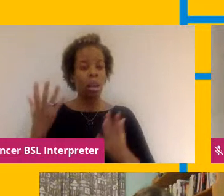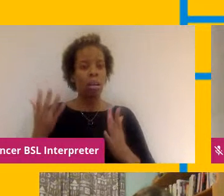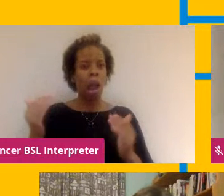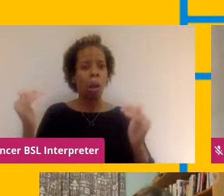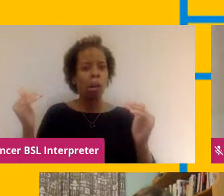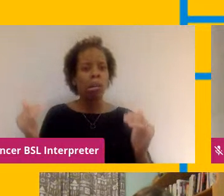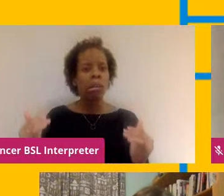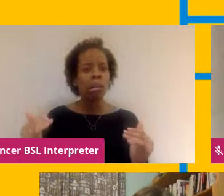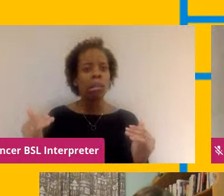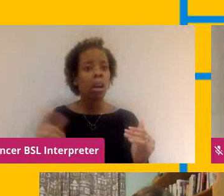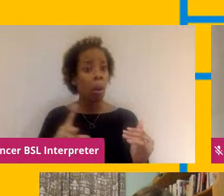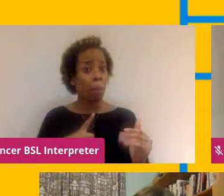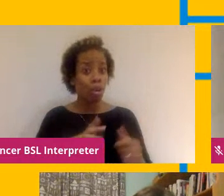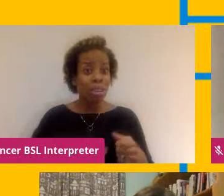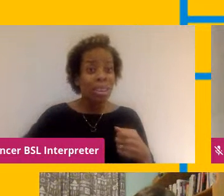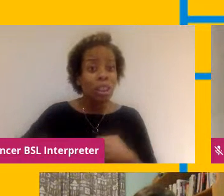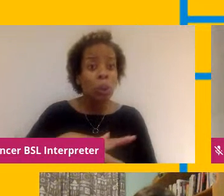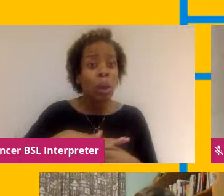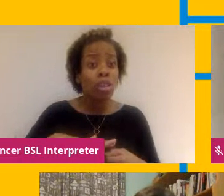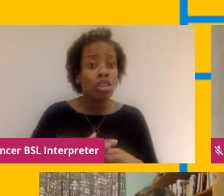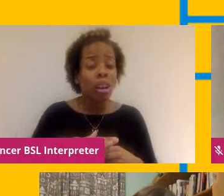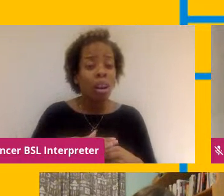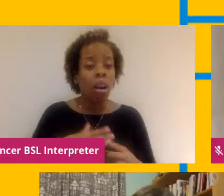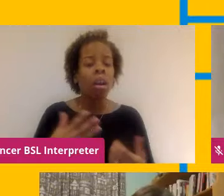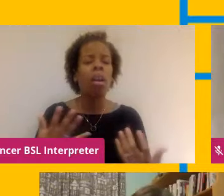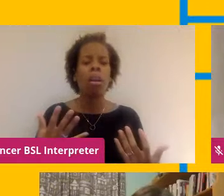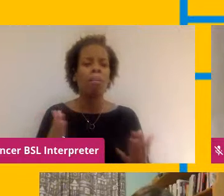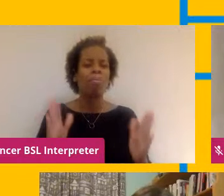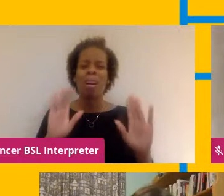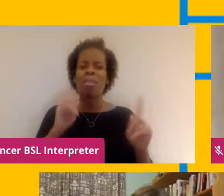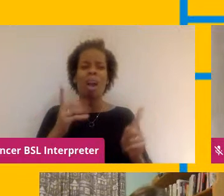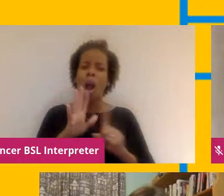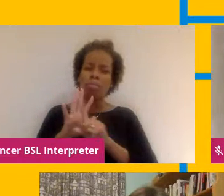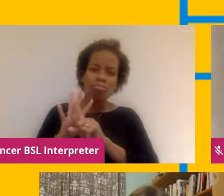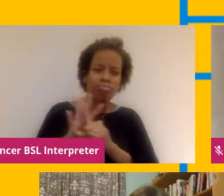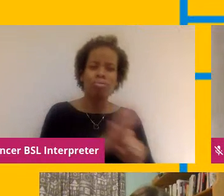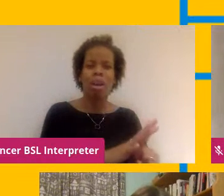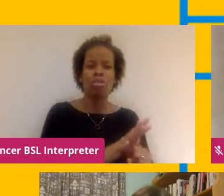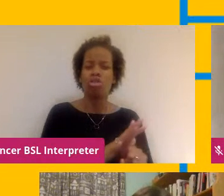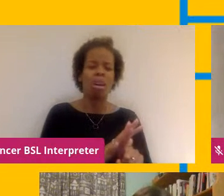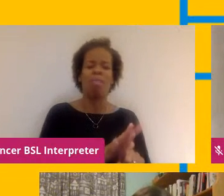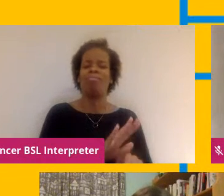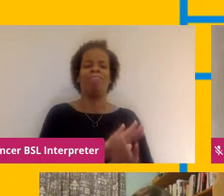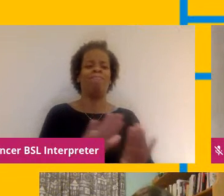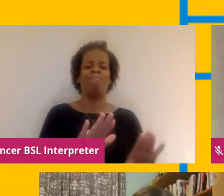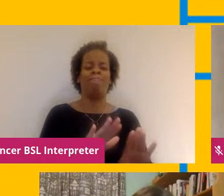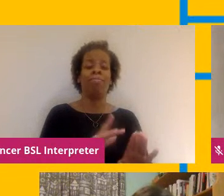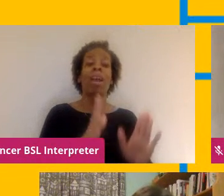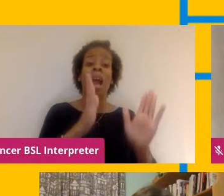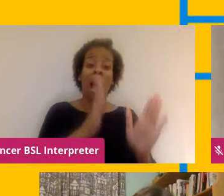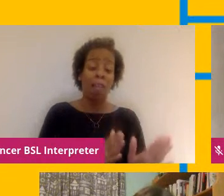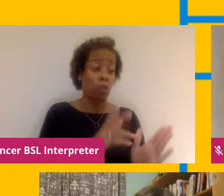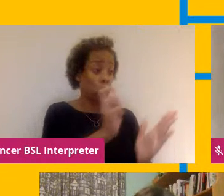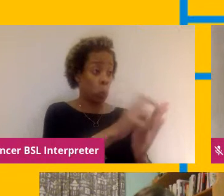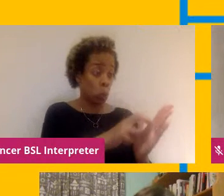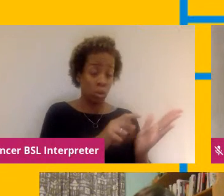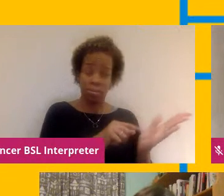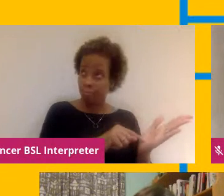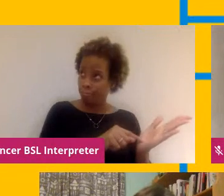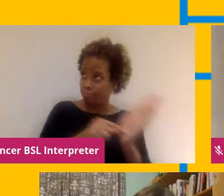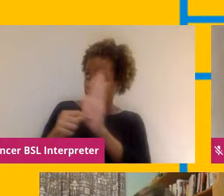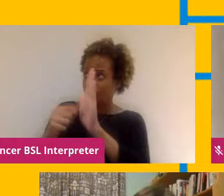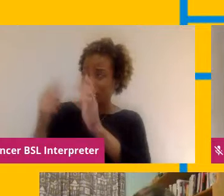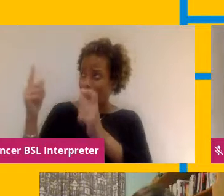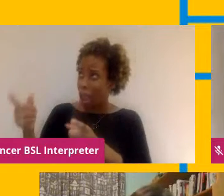an opportunity to organise around this, and I do think it's a sort of thing where you could be putting pressure by collective actions on the employer. But it would be great, Jess, if you could